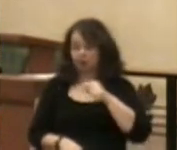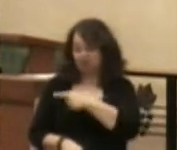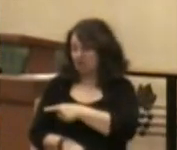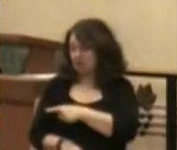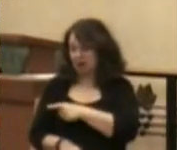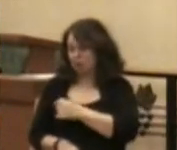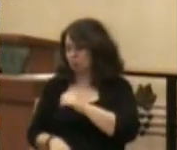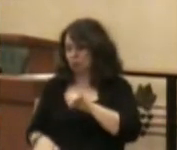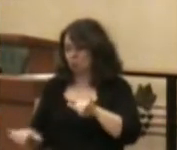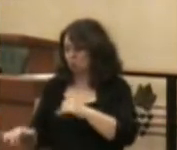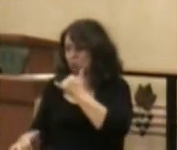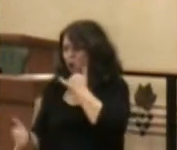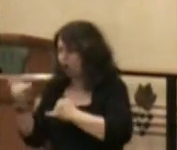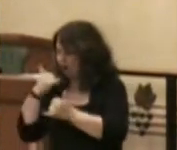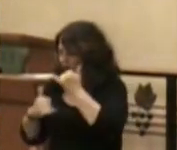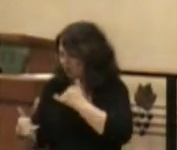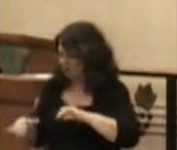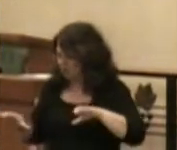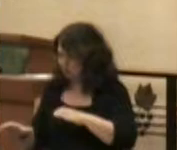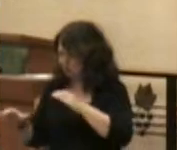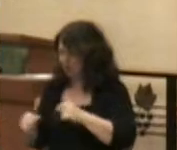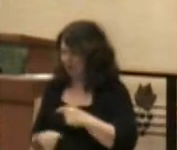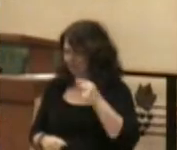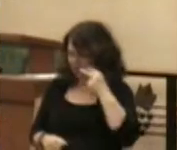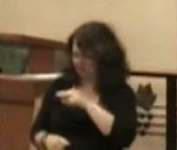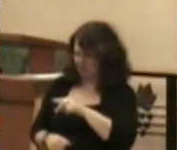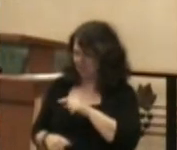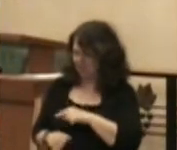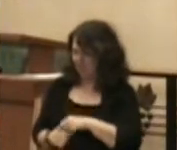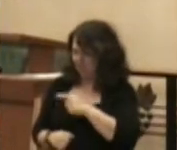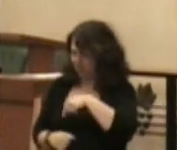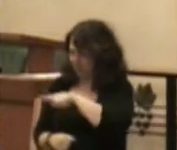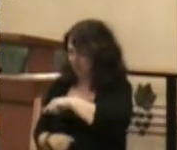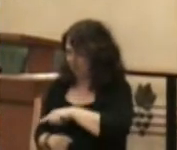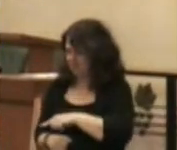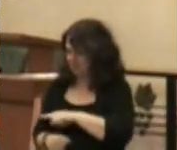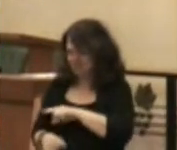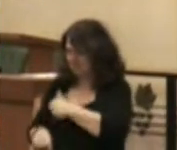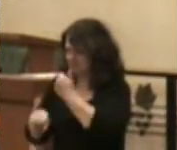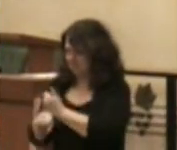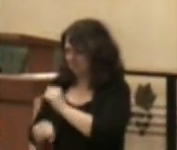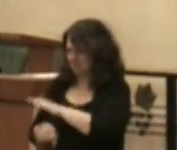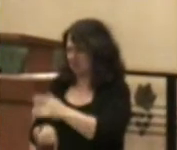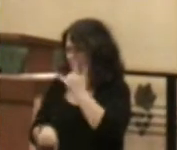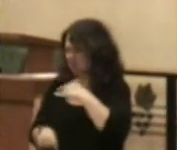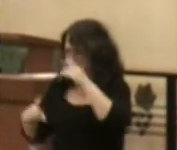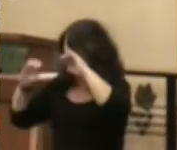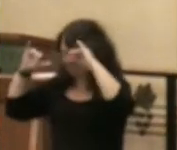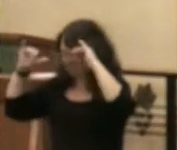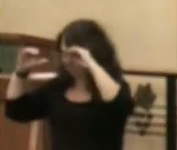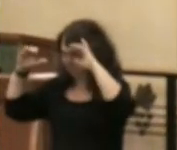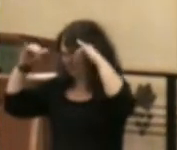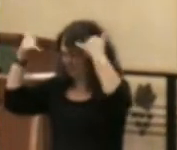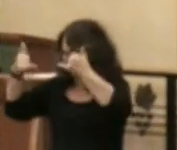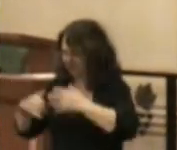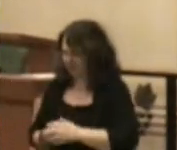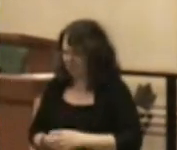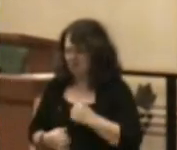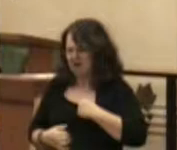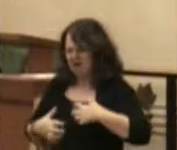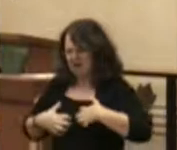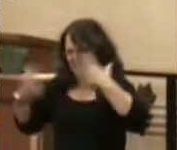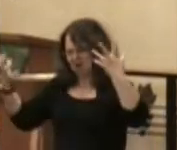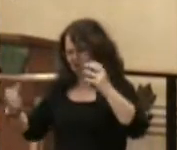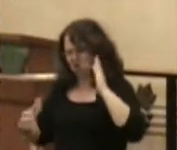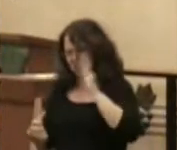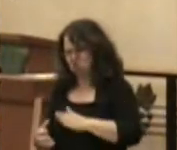perversely. I have seen how stiff-necked they are. Now let me alone, that my anger may burn hot against